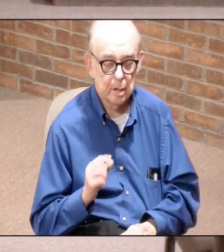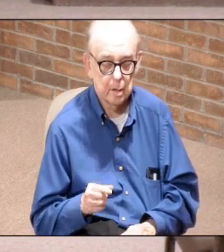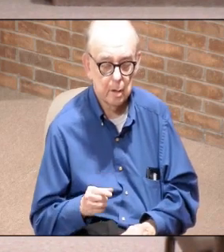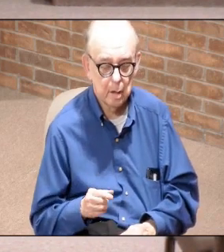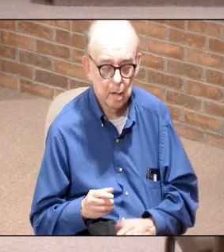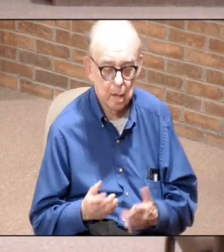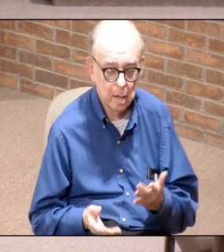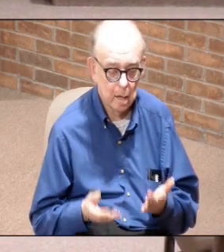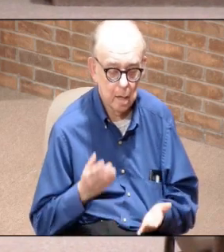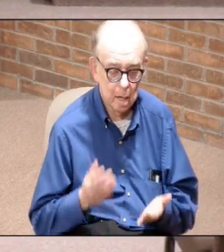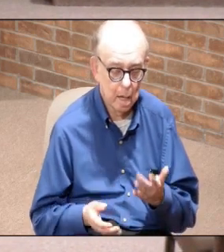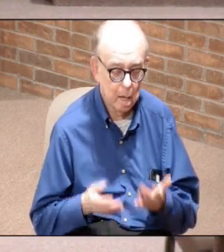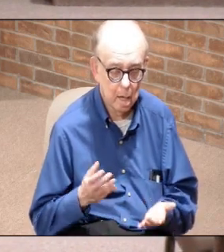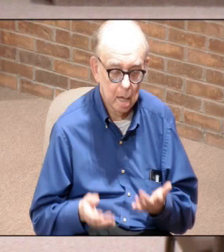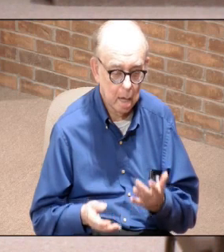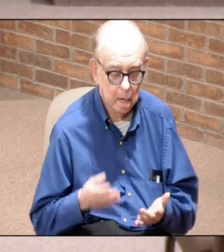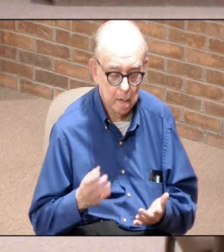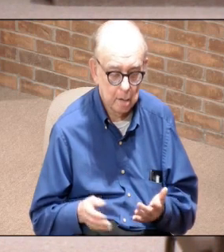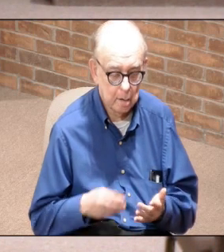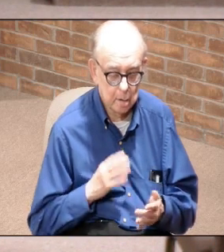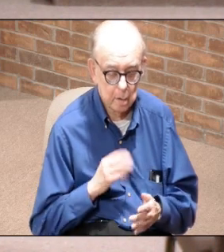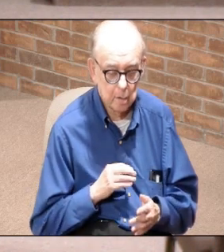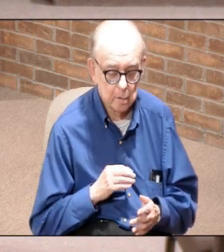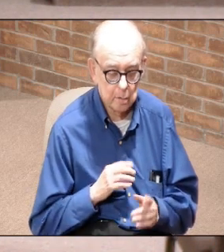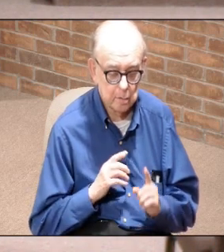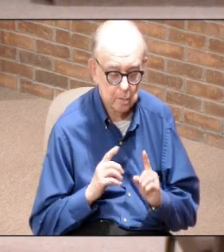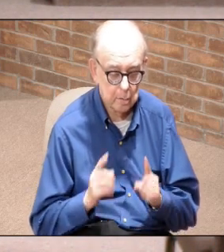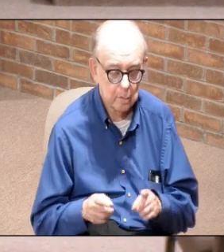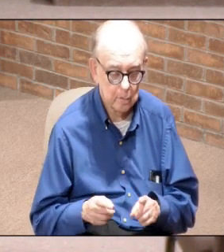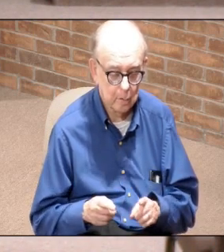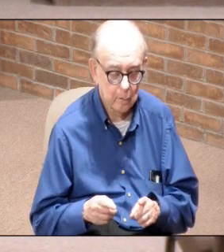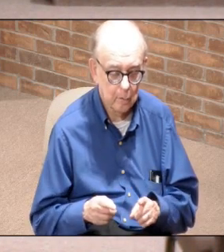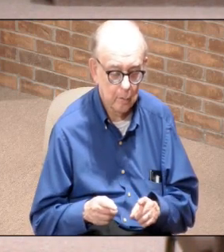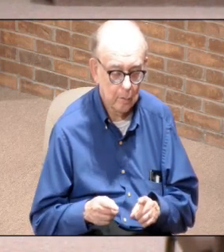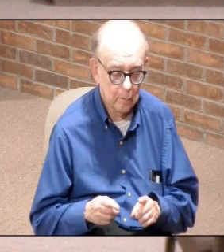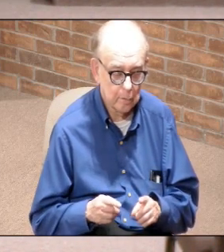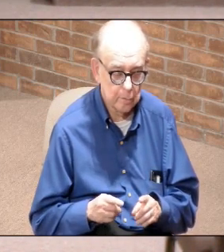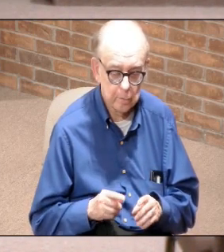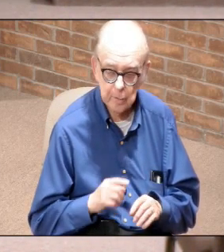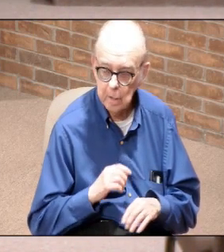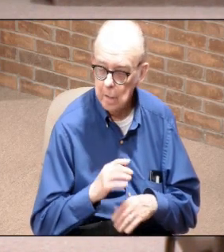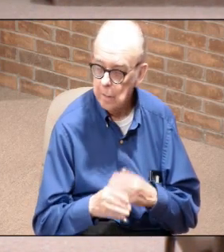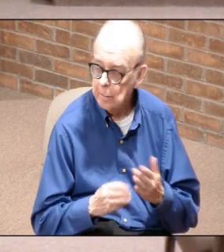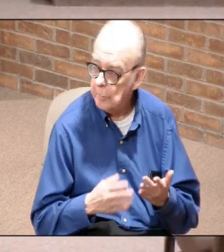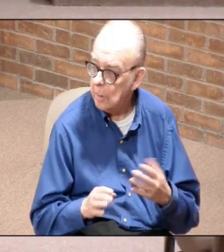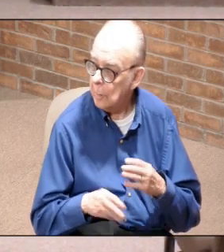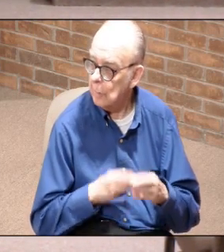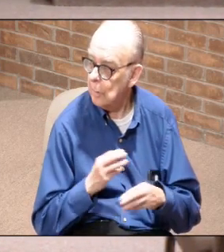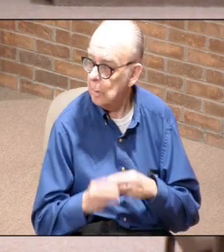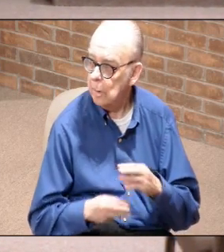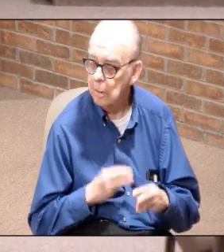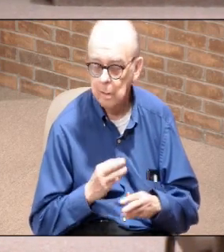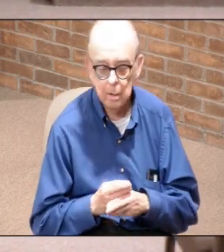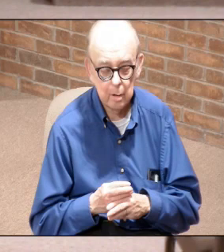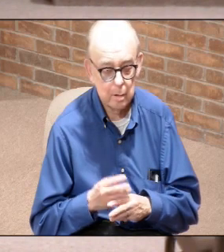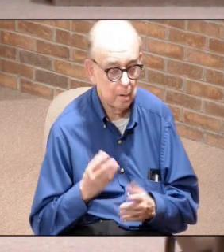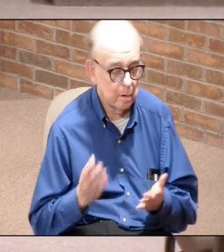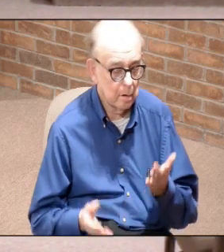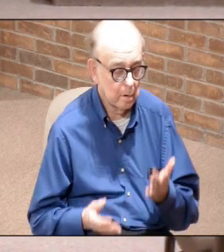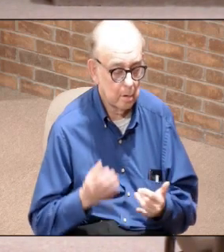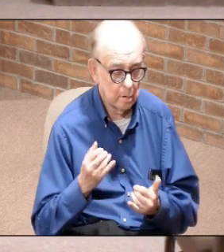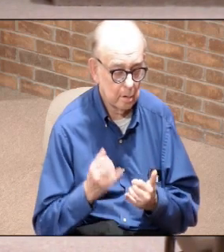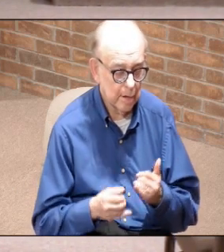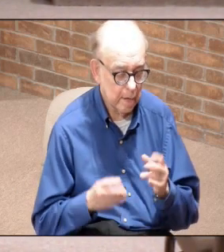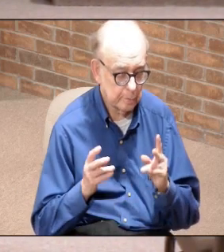You may be leading the next missionary that's going to go to the other side of the world, that might lead the